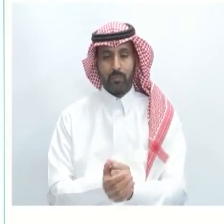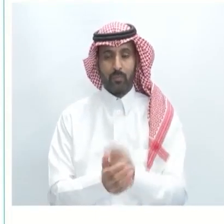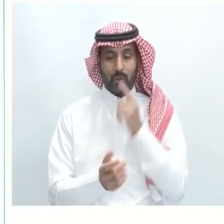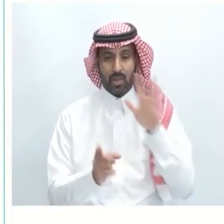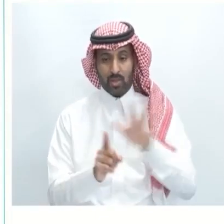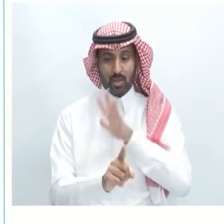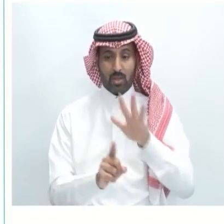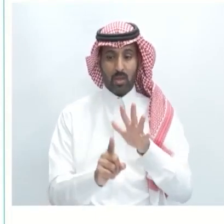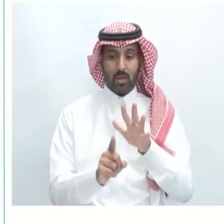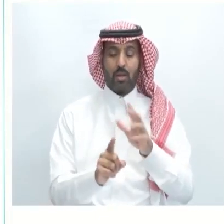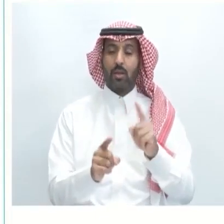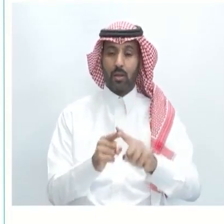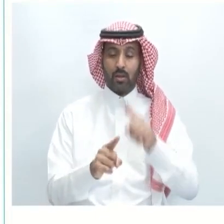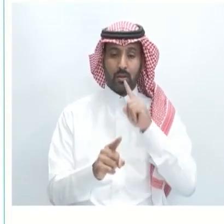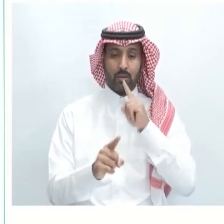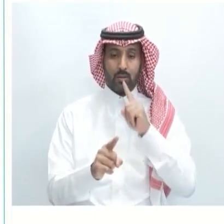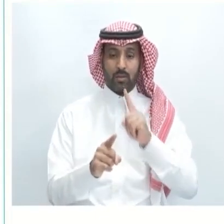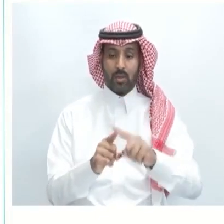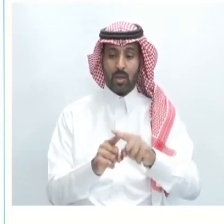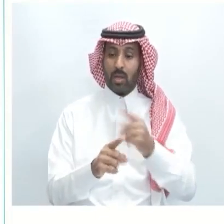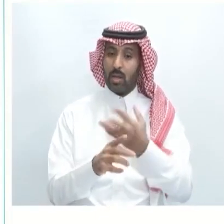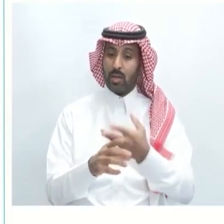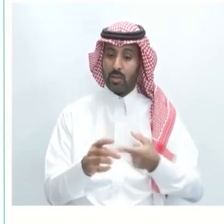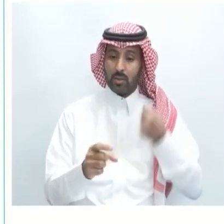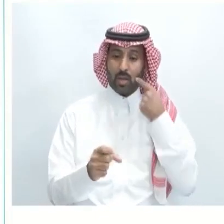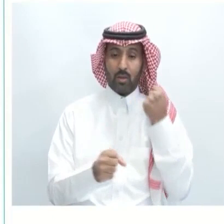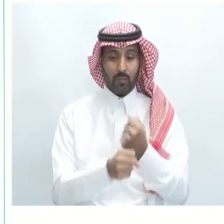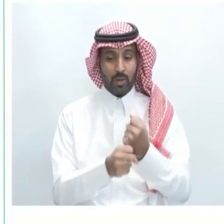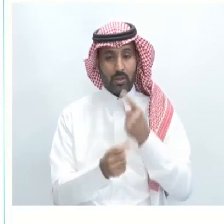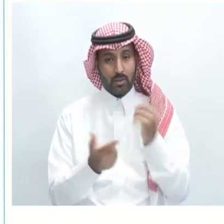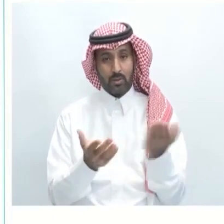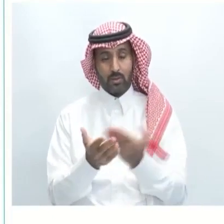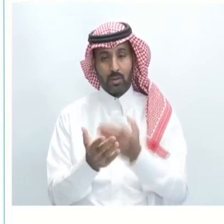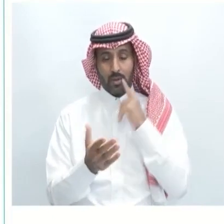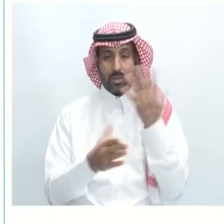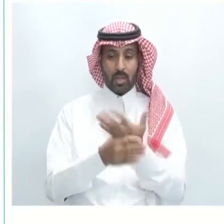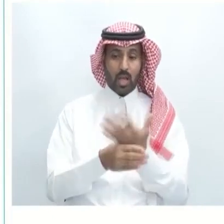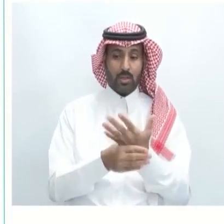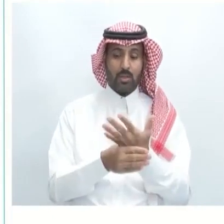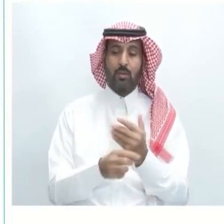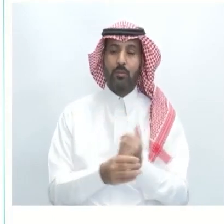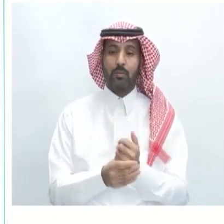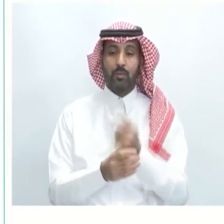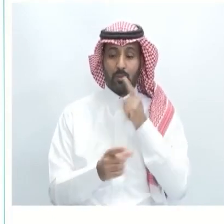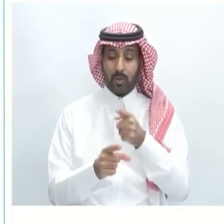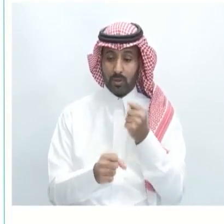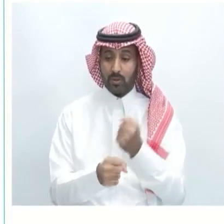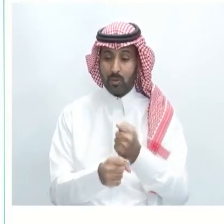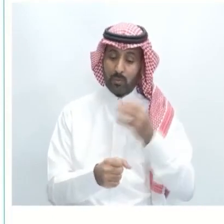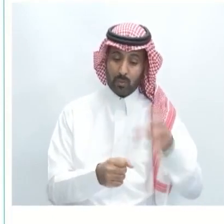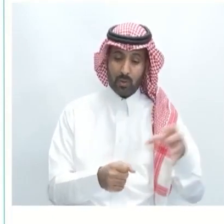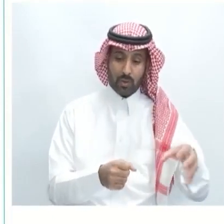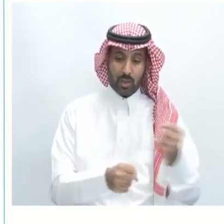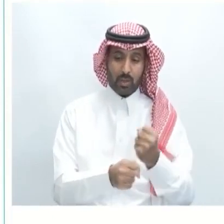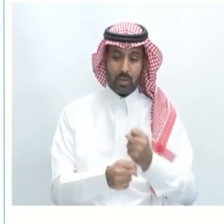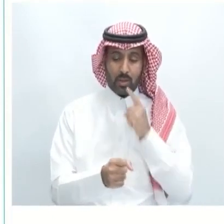effect is something that is the result of an action. So, of course, cause, we know, it makes something else happen,